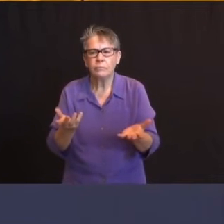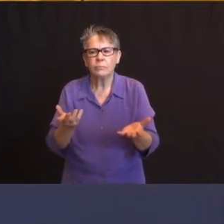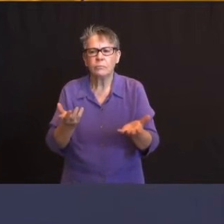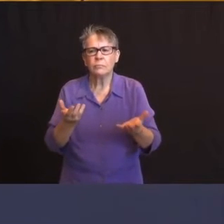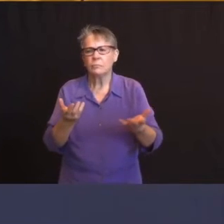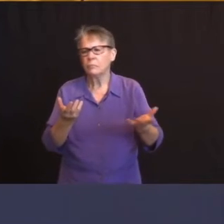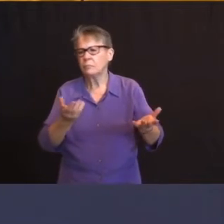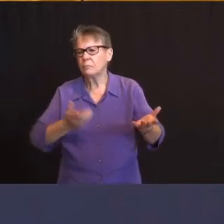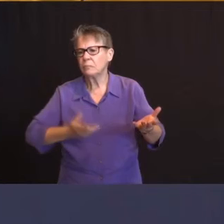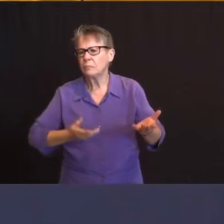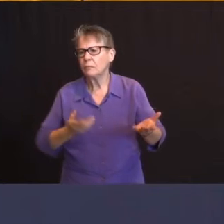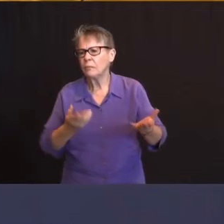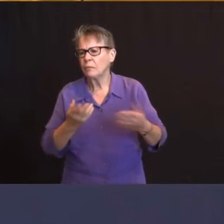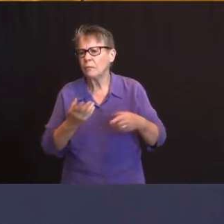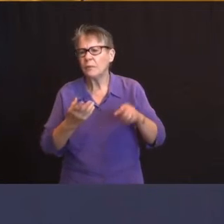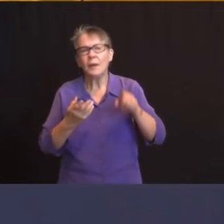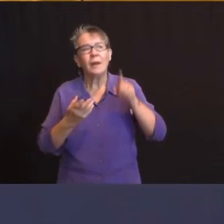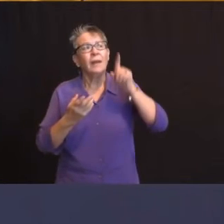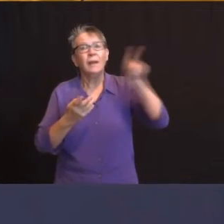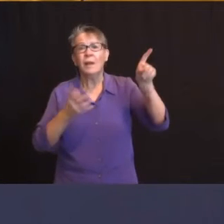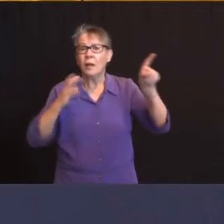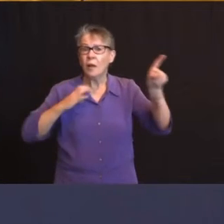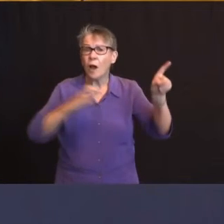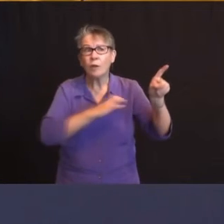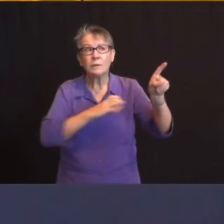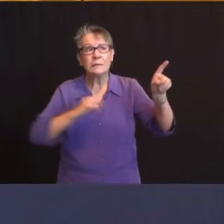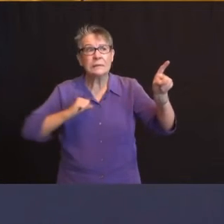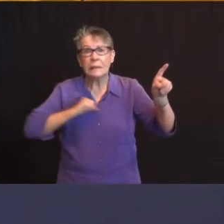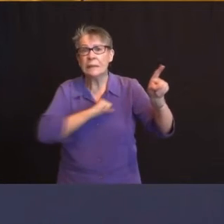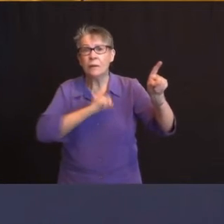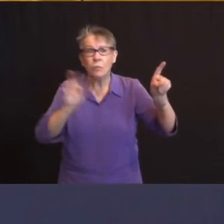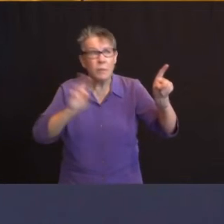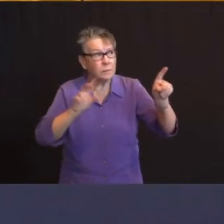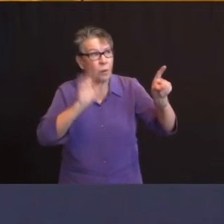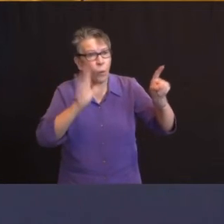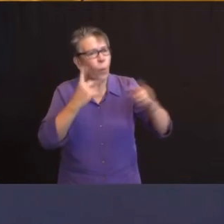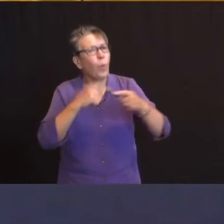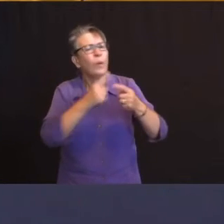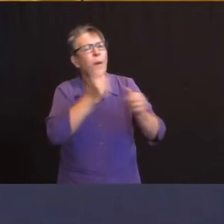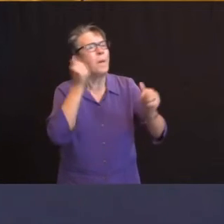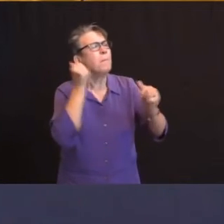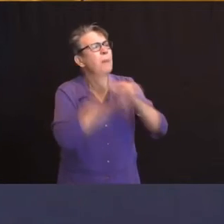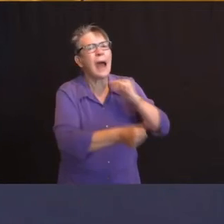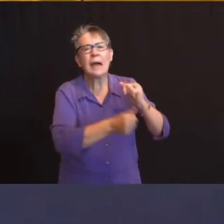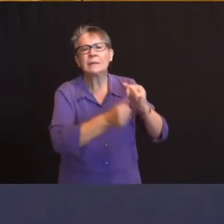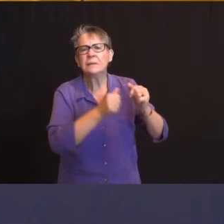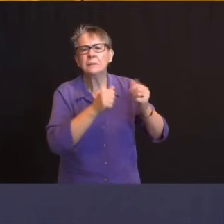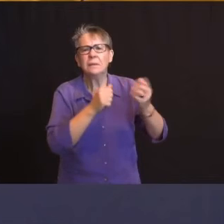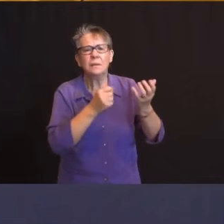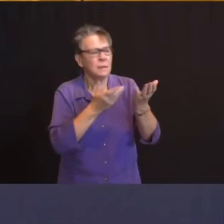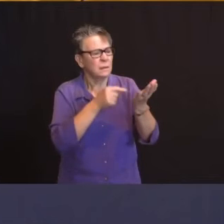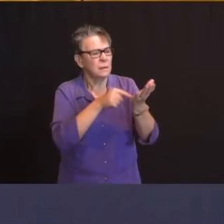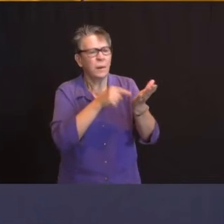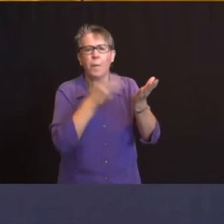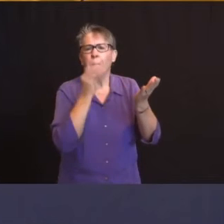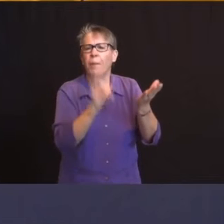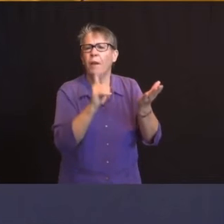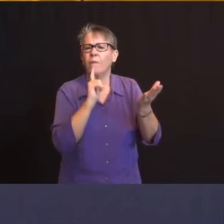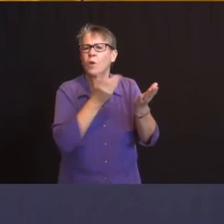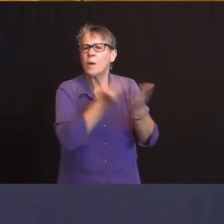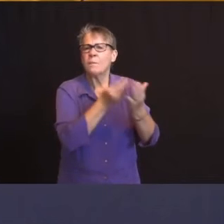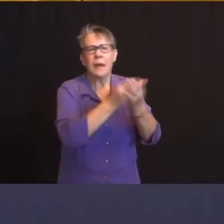before Christmas. But is this something, how badly is it needed now as opposed to waiting for the next administration to handle